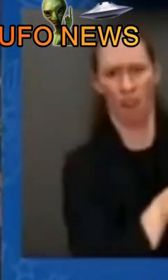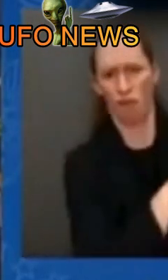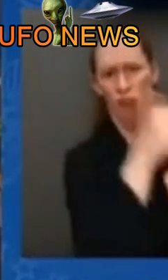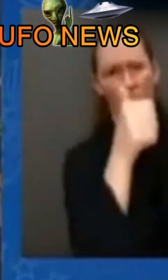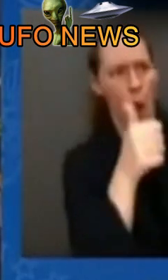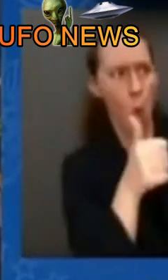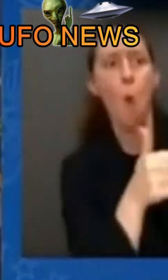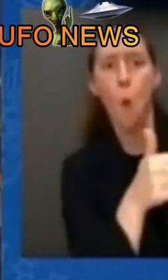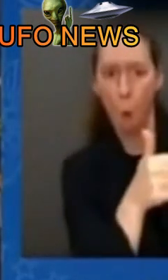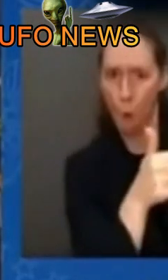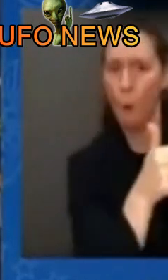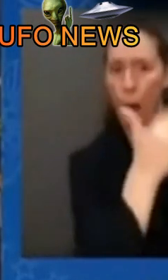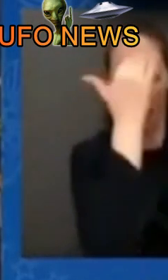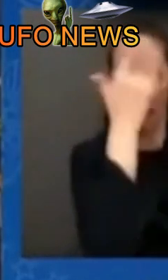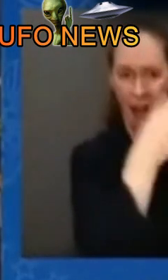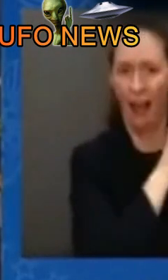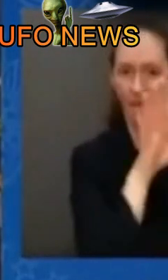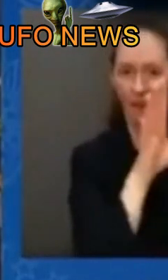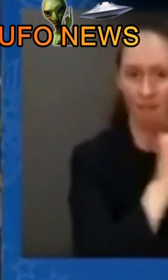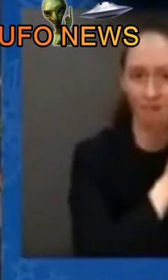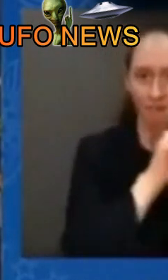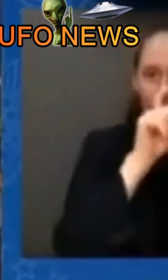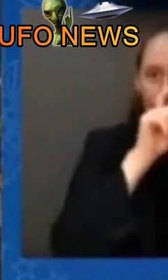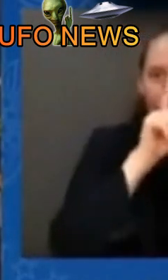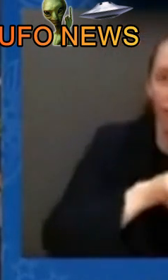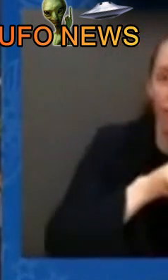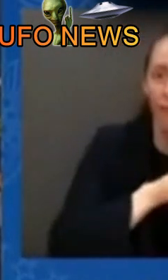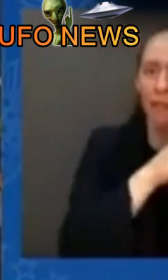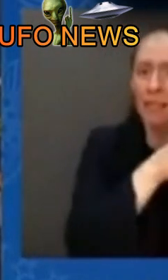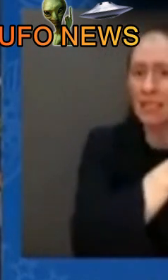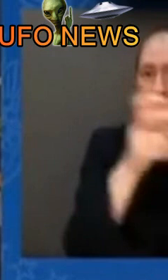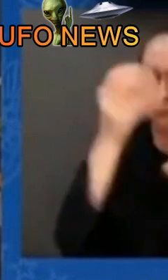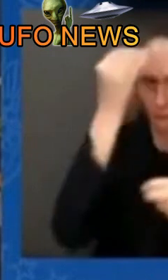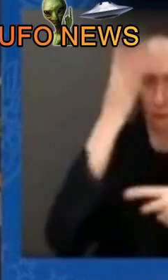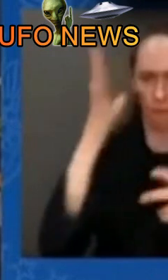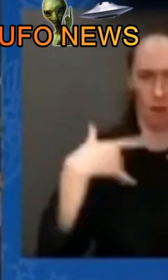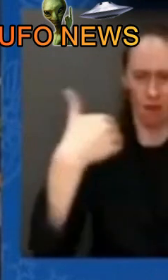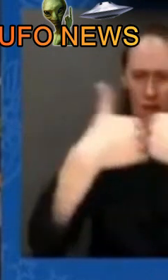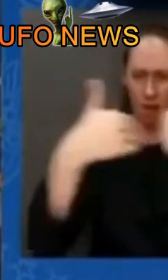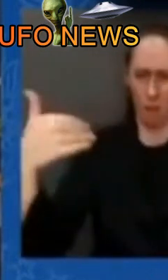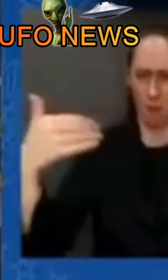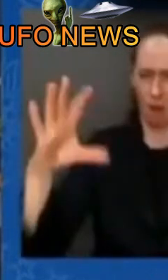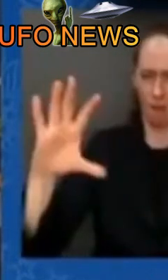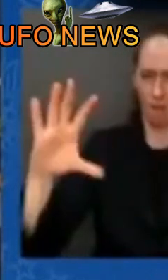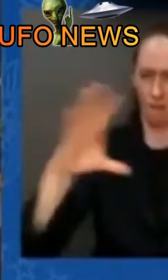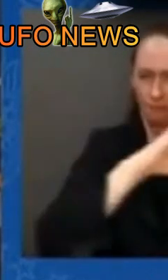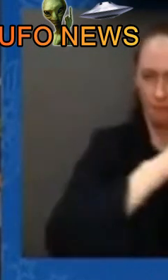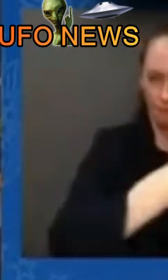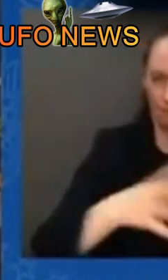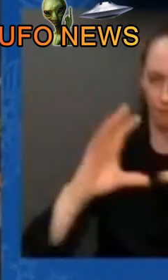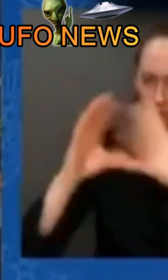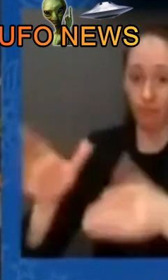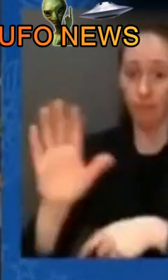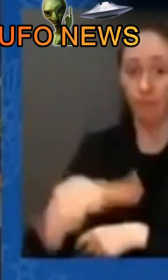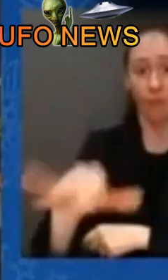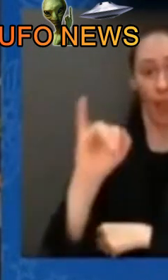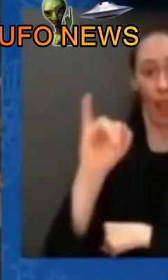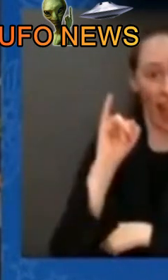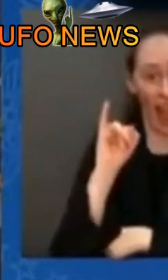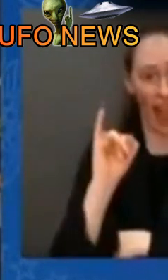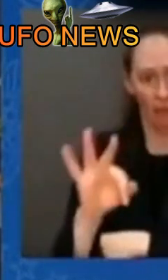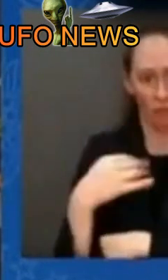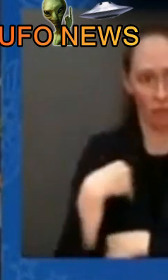presents a threat to the safety and security of the American people, I will take it down. I'll be sharing with Congress these classified